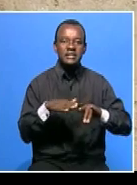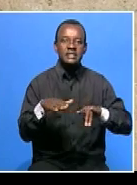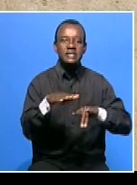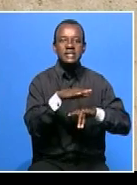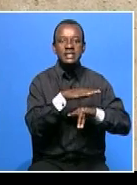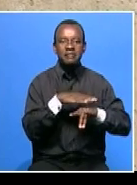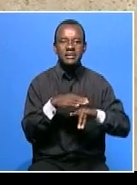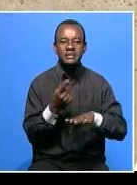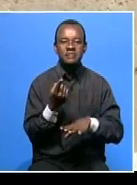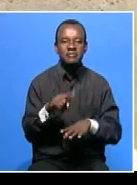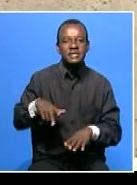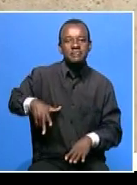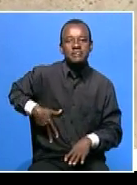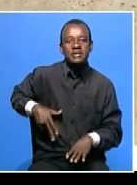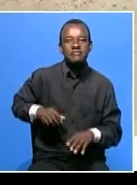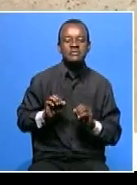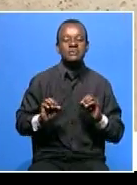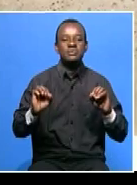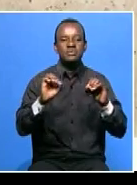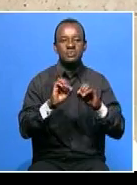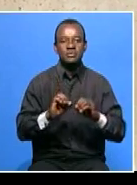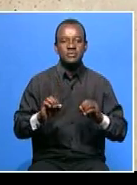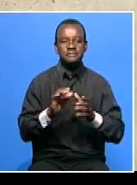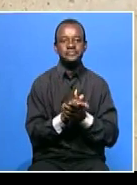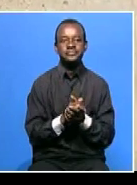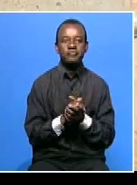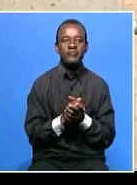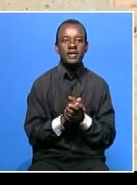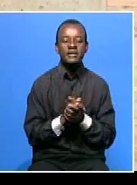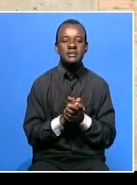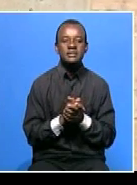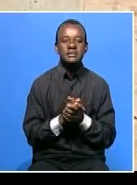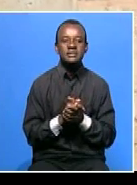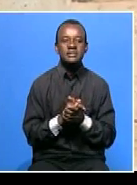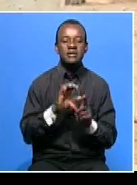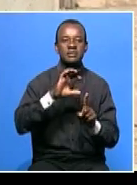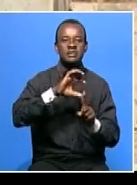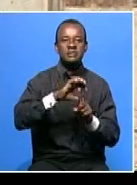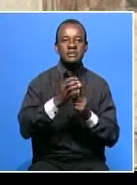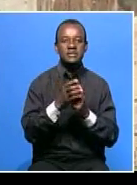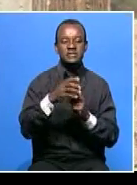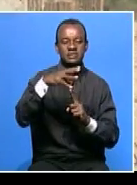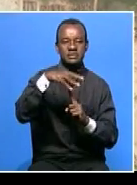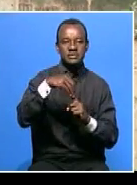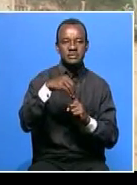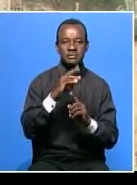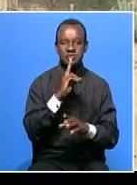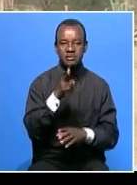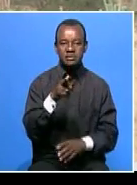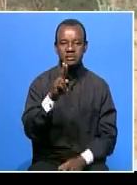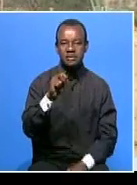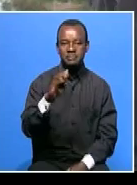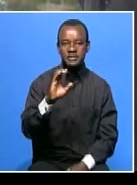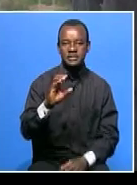it. A member of the Nhayo Daman Traditional Authority, Alpheus Harasep, told NBC News that he does